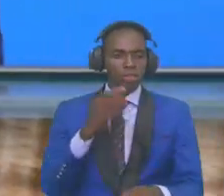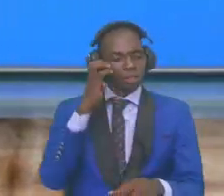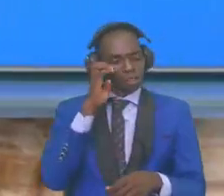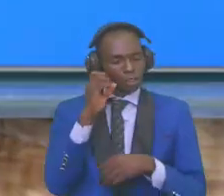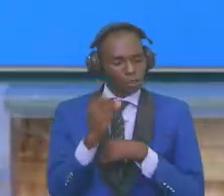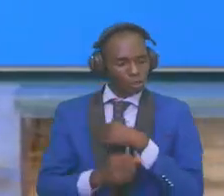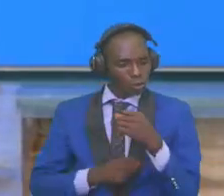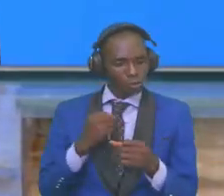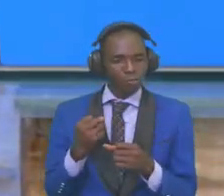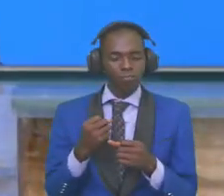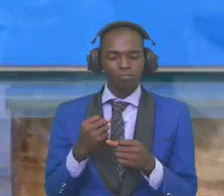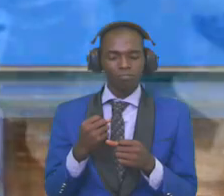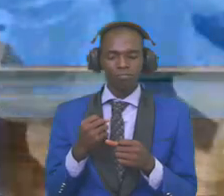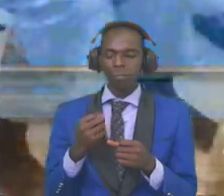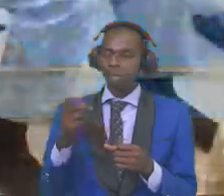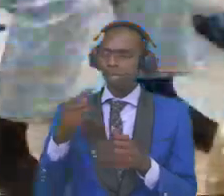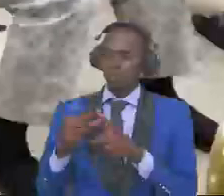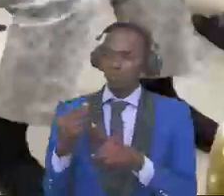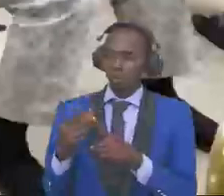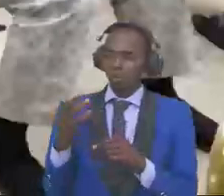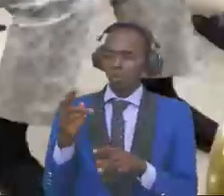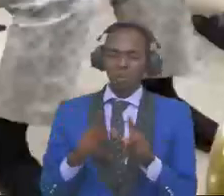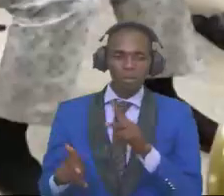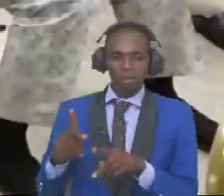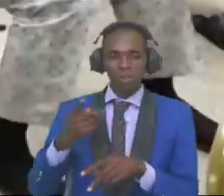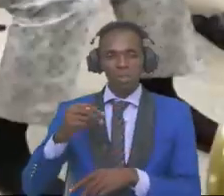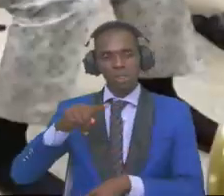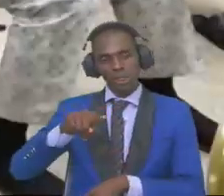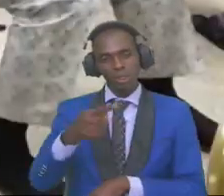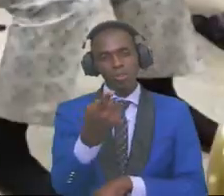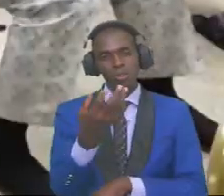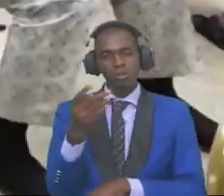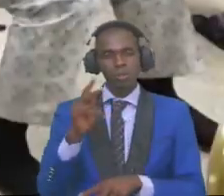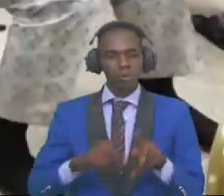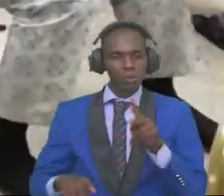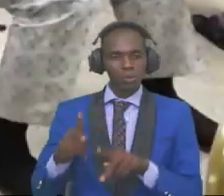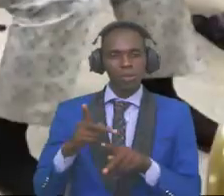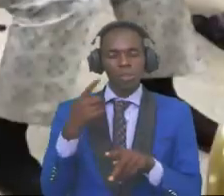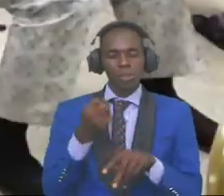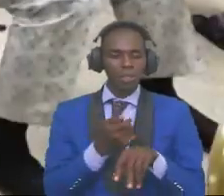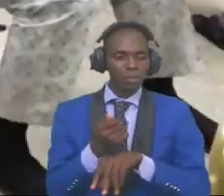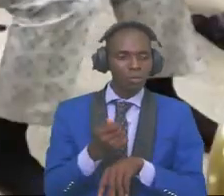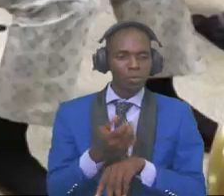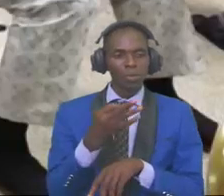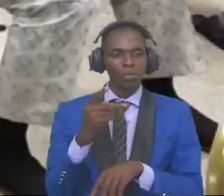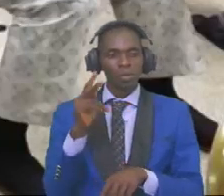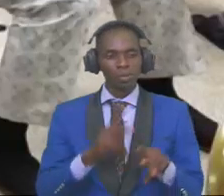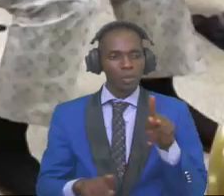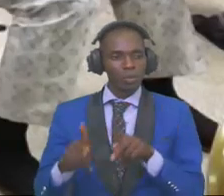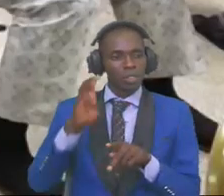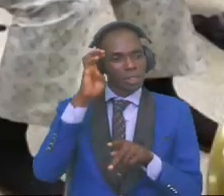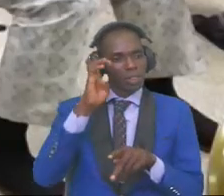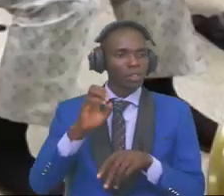suffers the indignation of the people, the insult of the people, the assault of the people. It